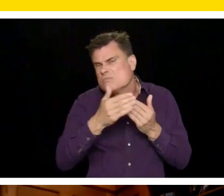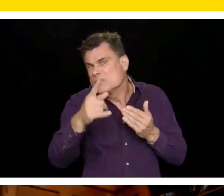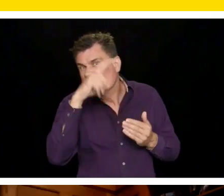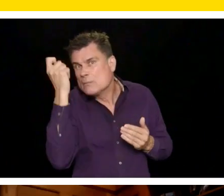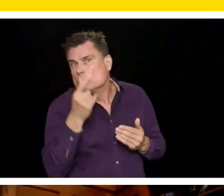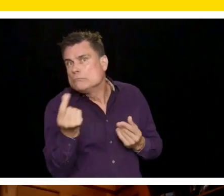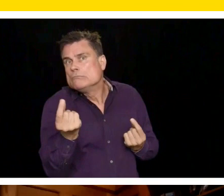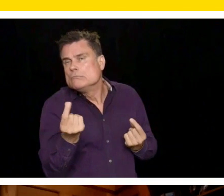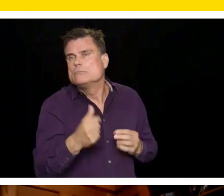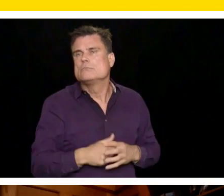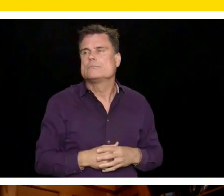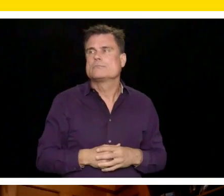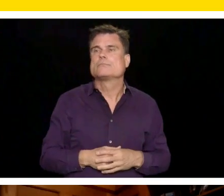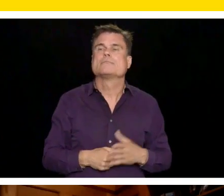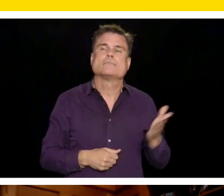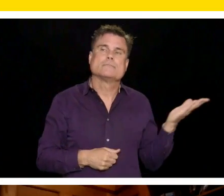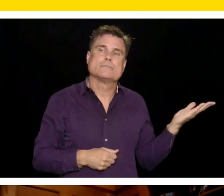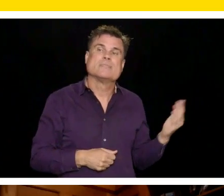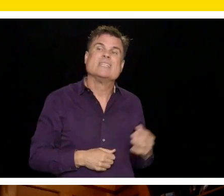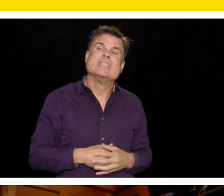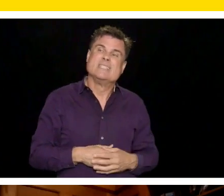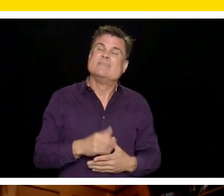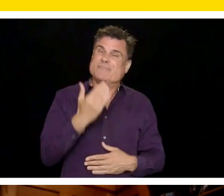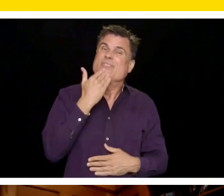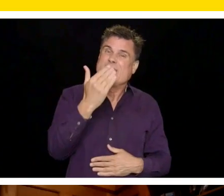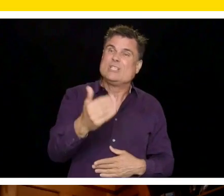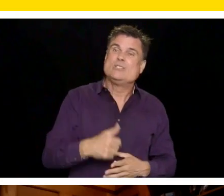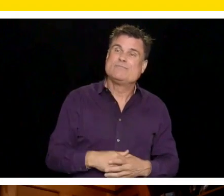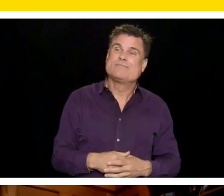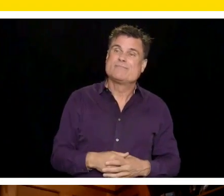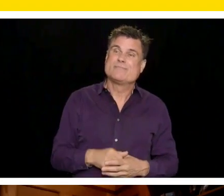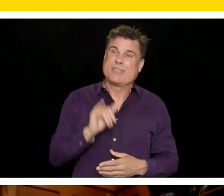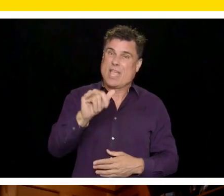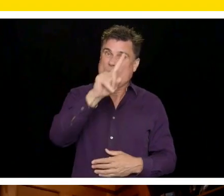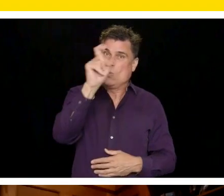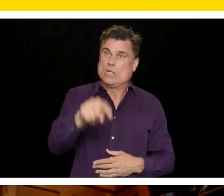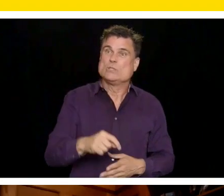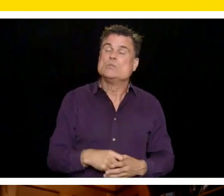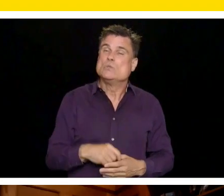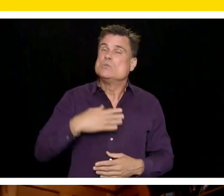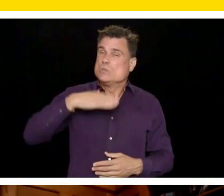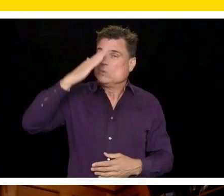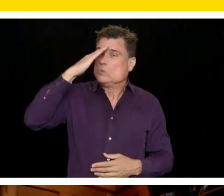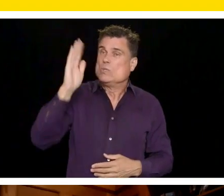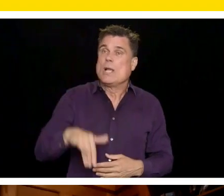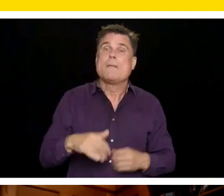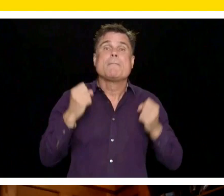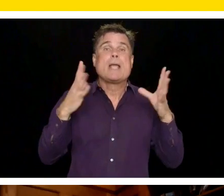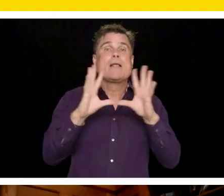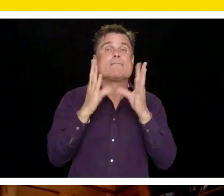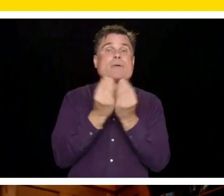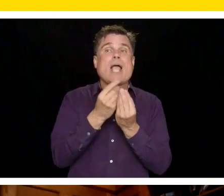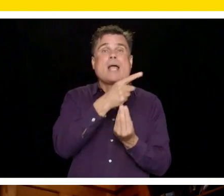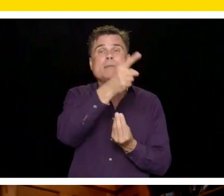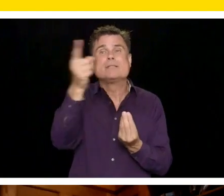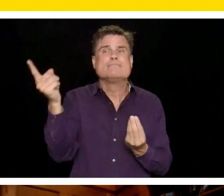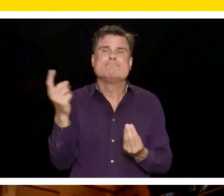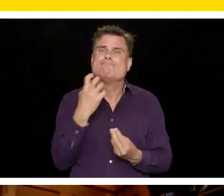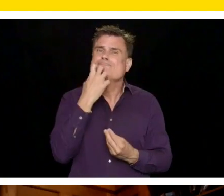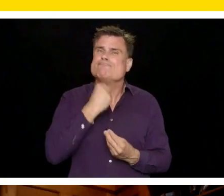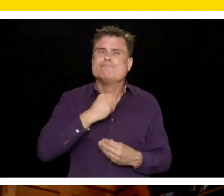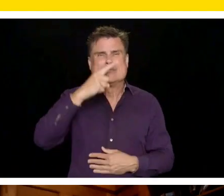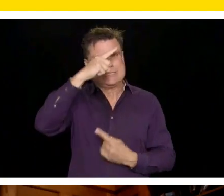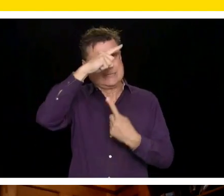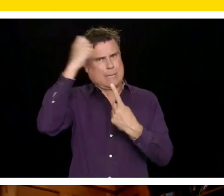have the detail to provide that individual with an answer. I don't know if Tom, you do, but if you don't, I know that